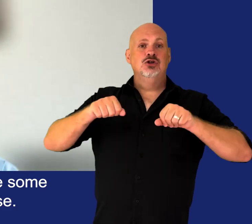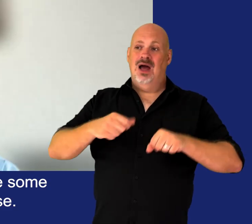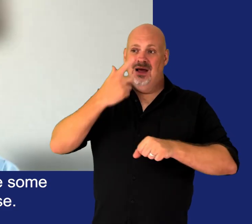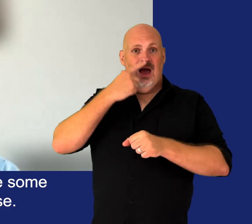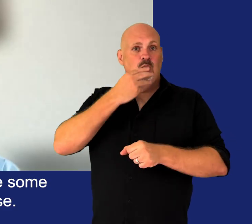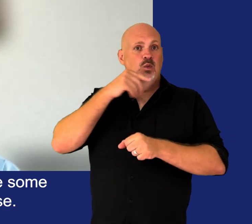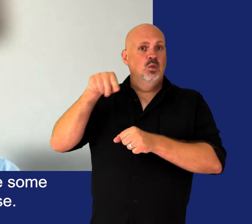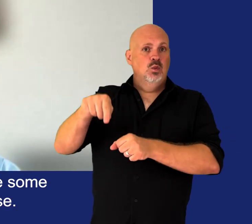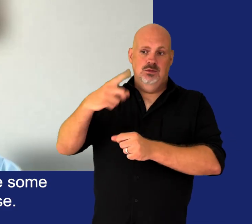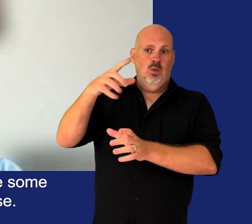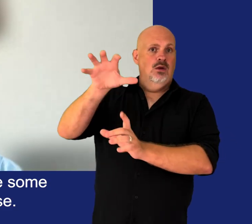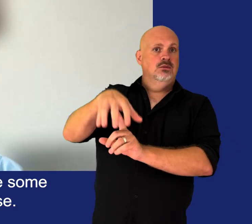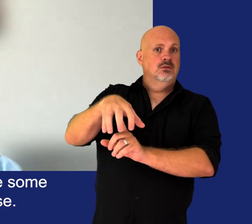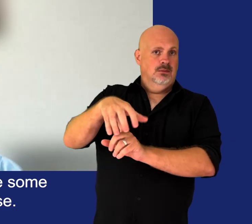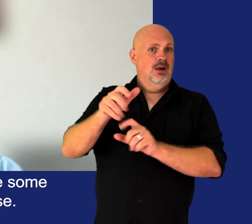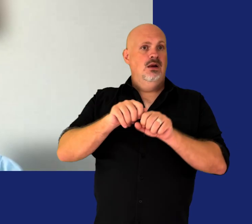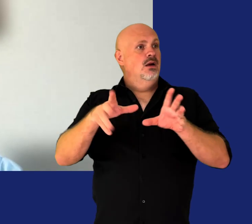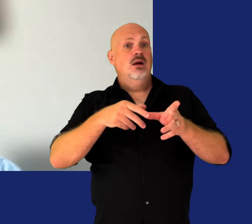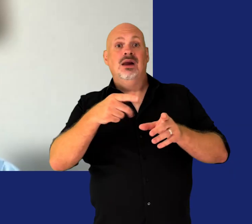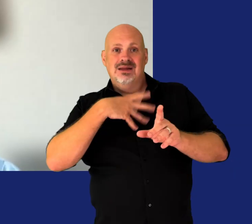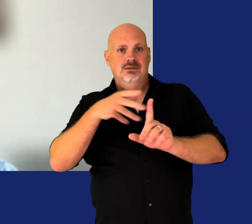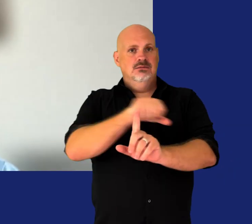chairs people could use.